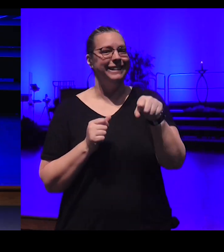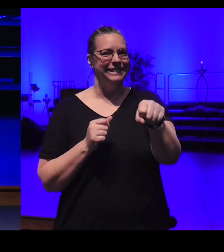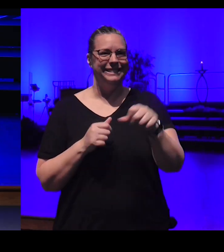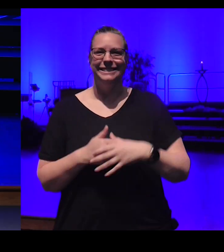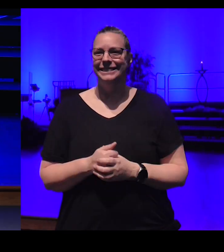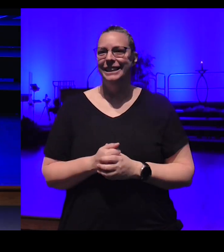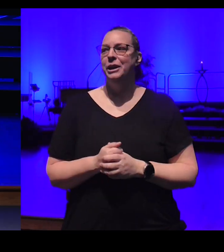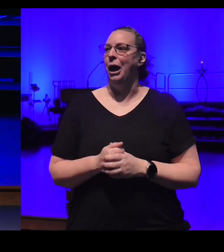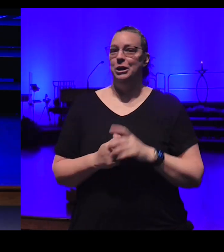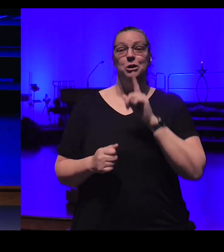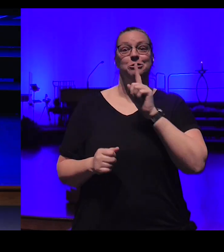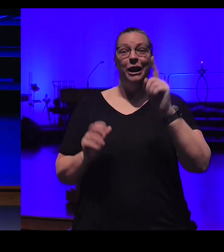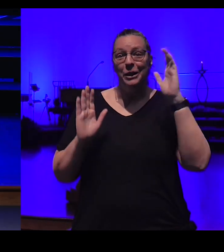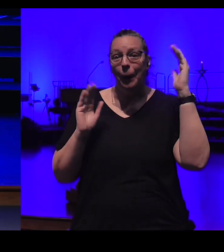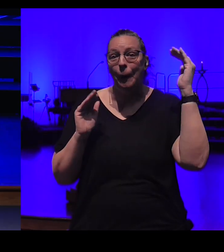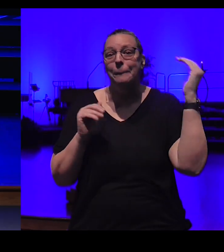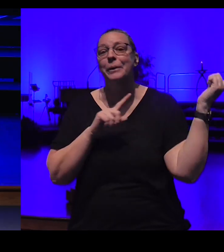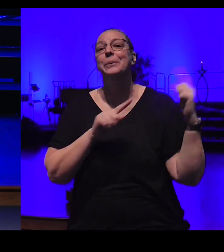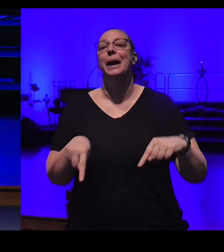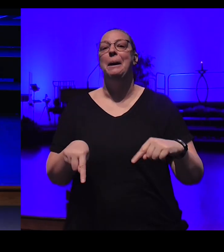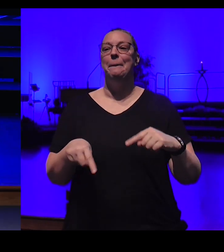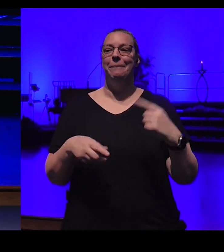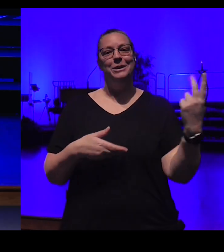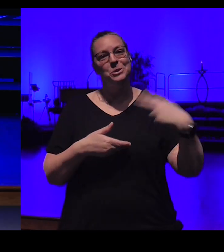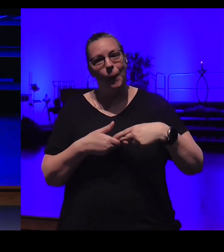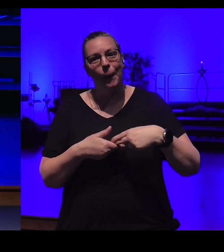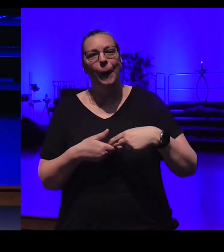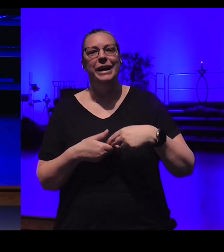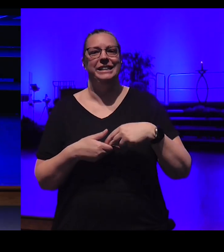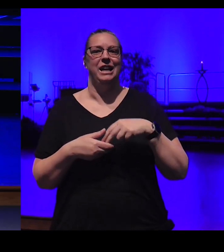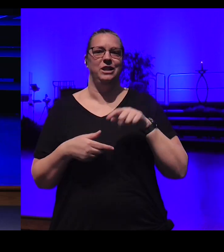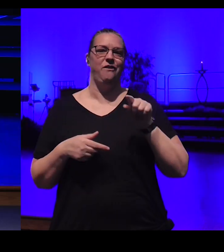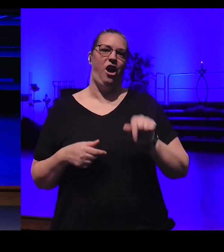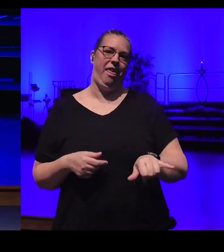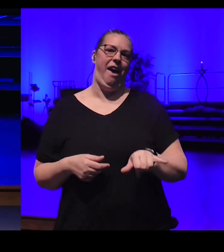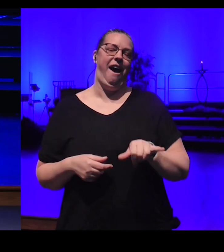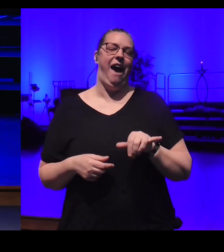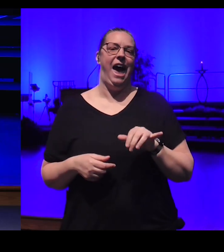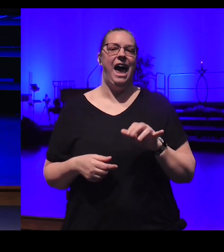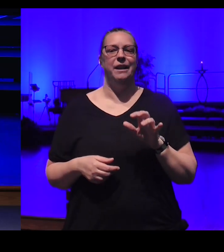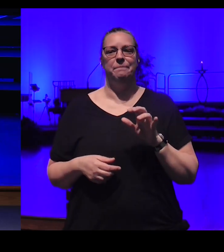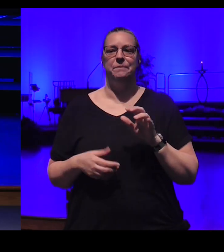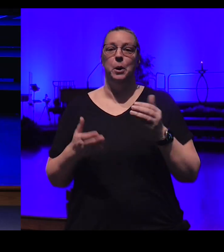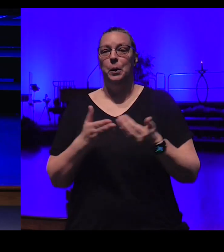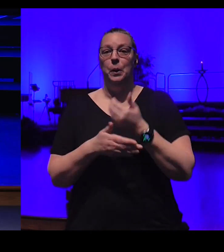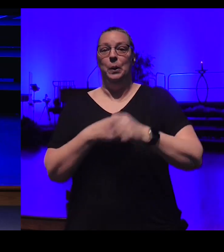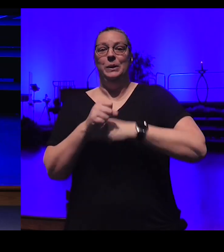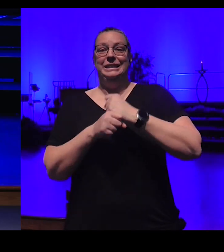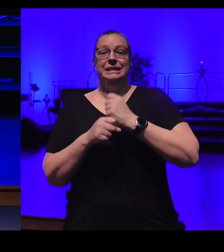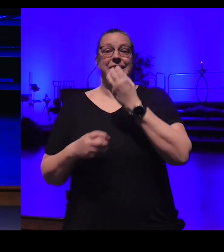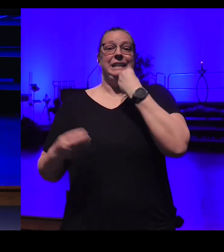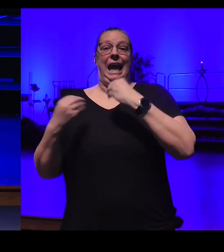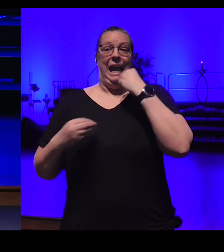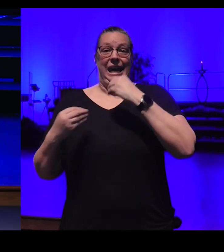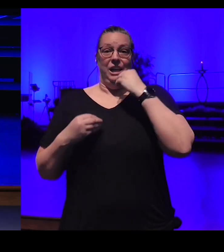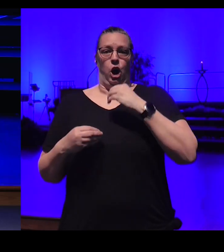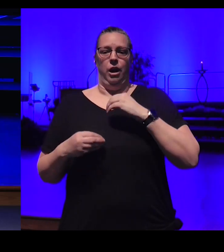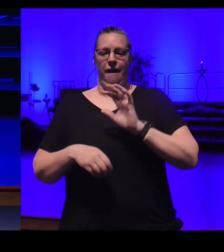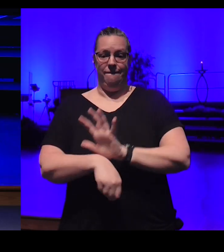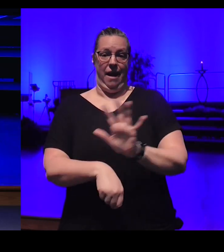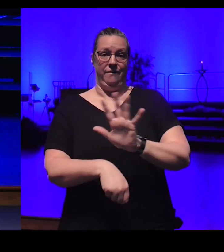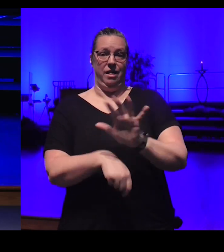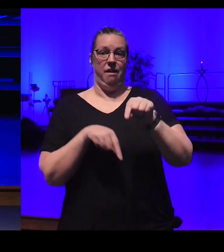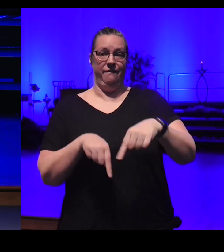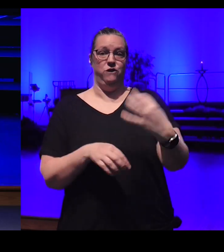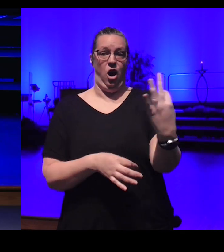So we really hope that you will come out and join us for this Seder. It's at 5:30 this Friday. Please get your tickets